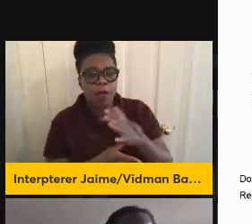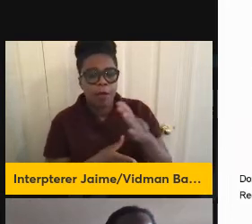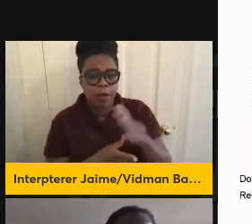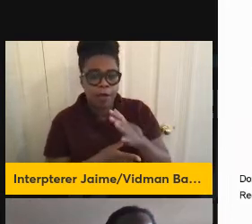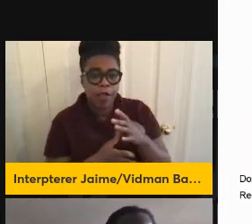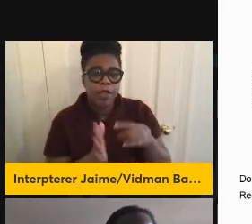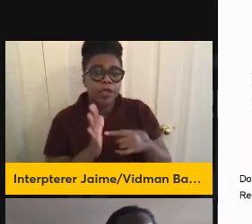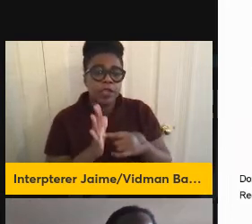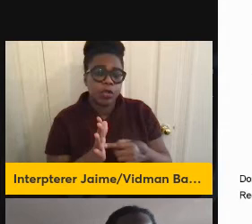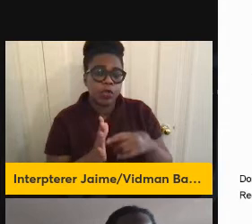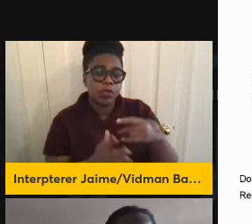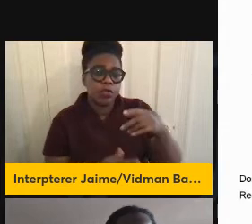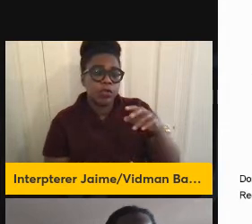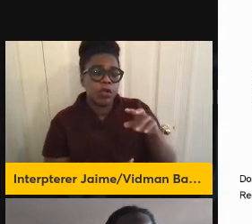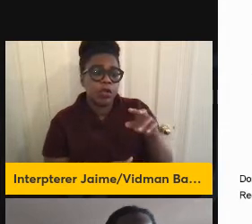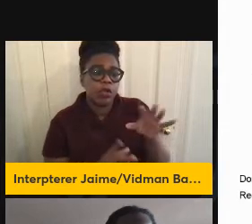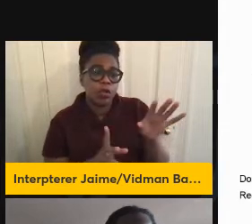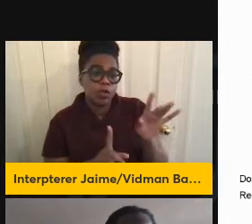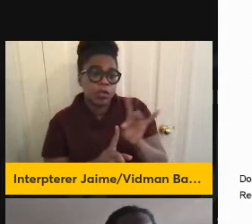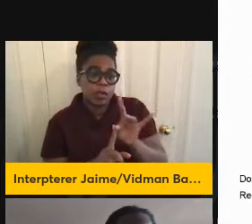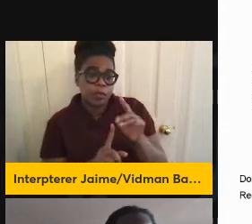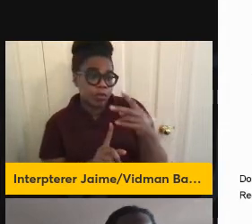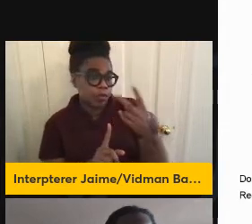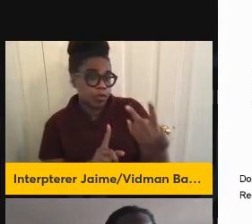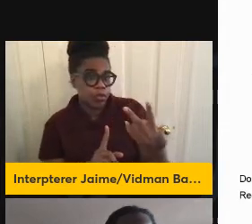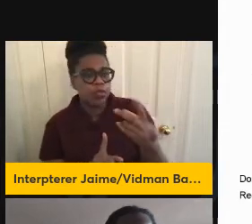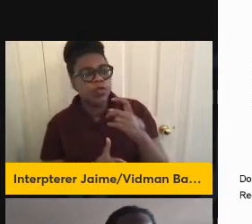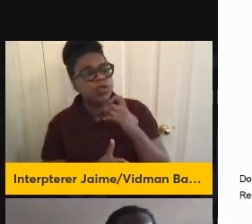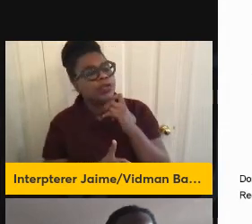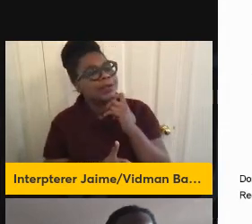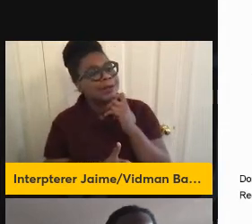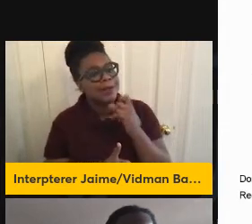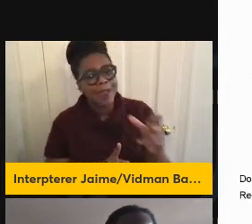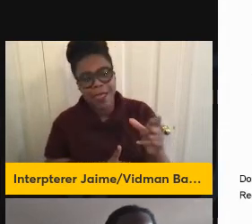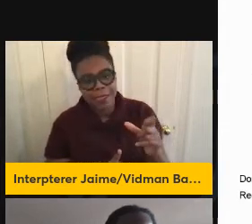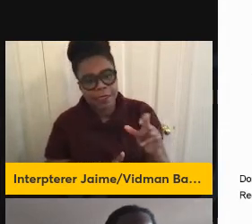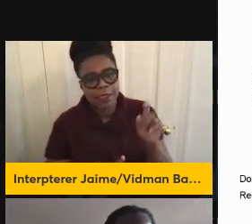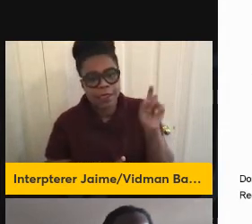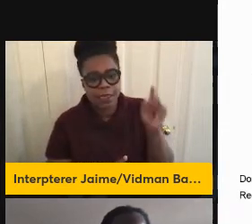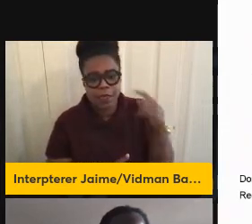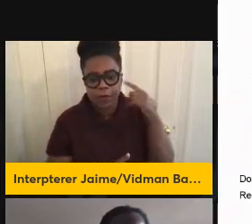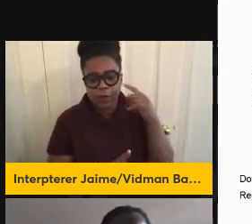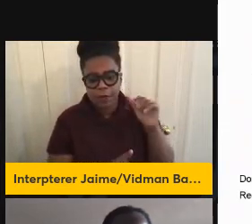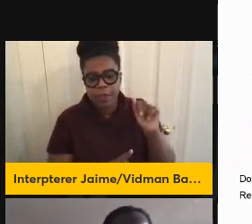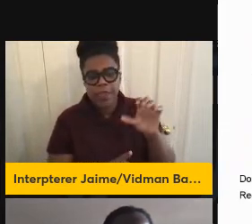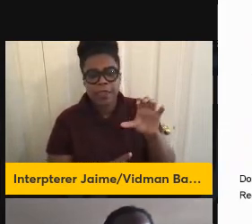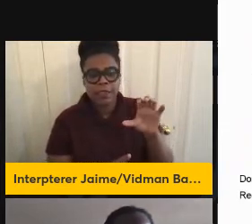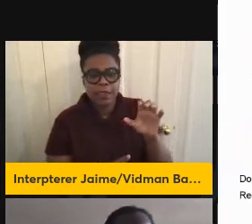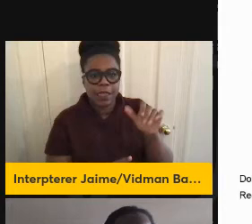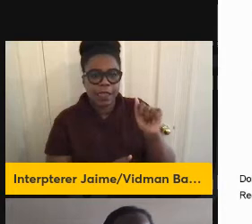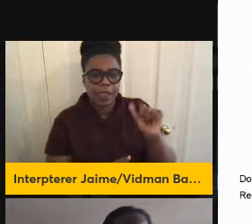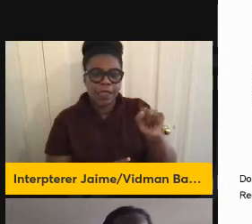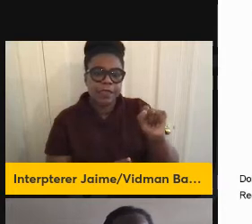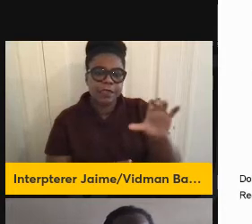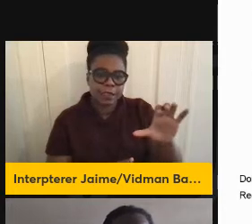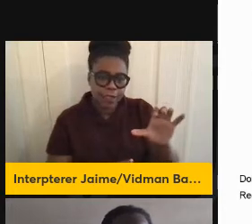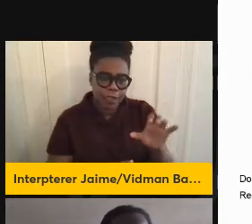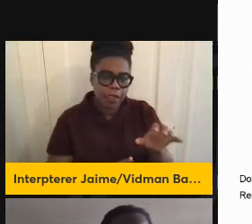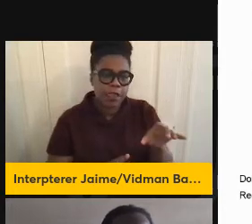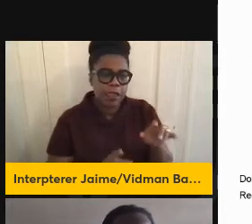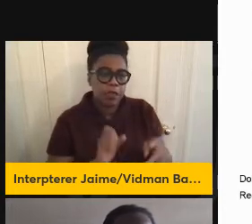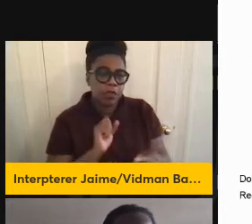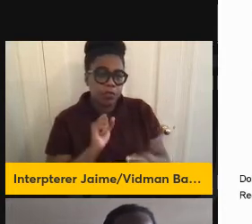2 expression is not necessary for ASC retention in the bone marrow. And in order to confirm that receptor